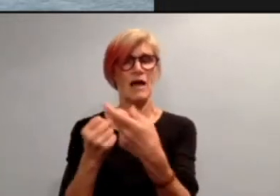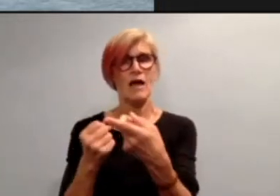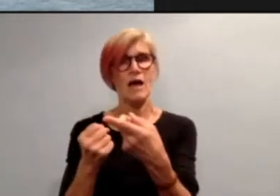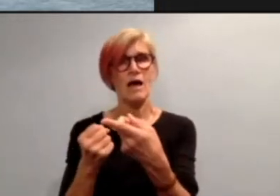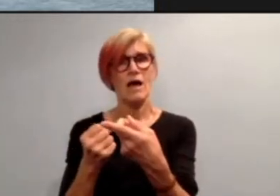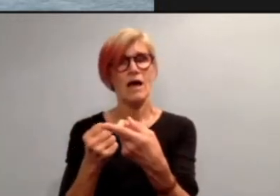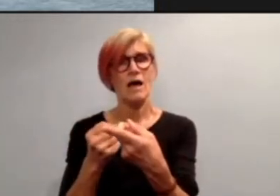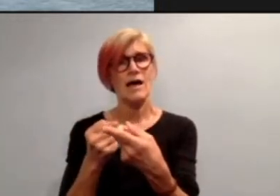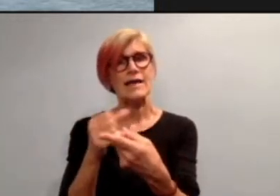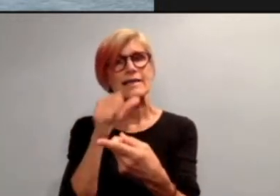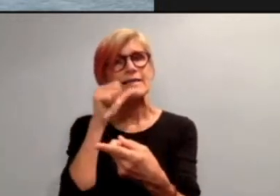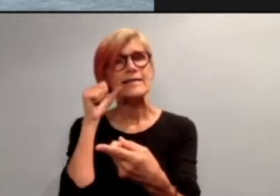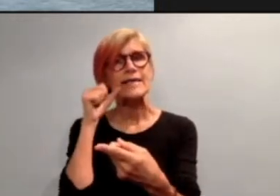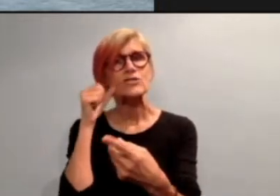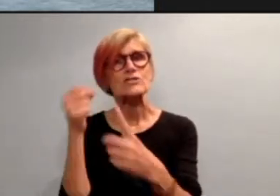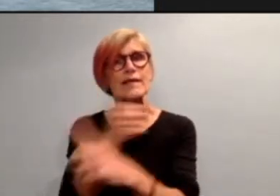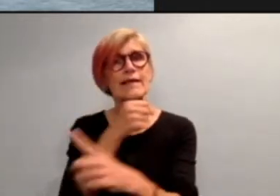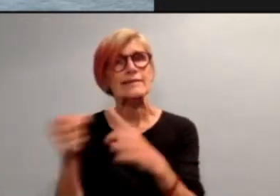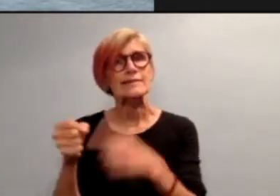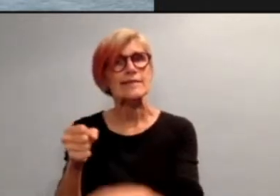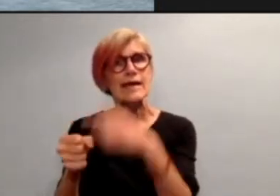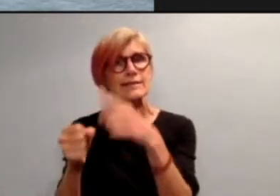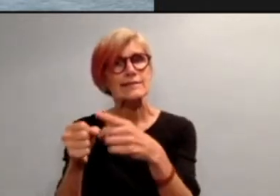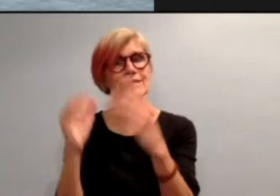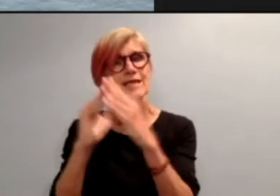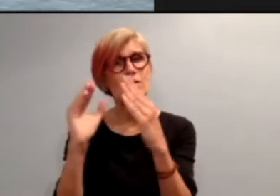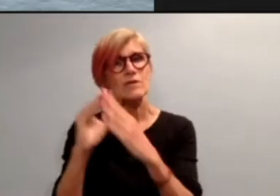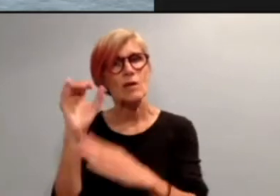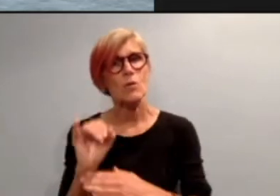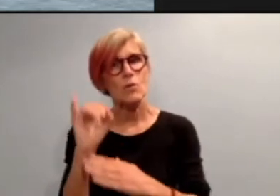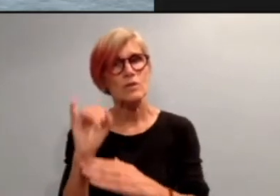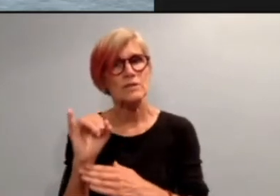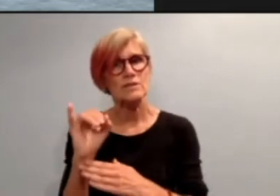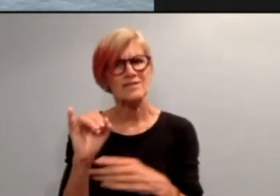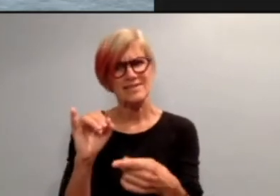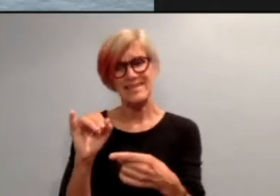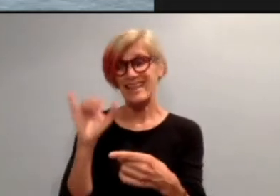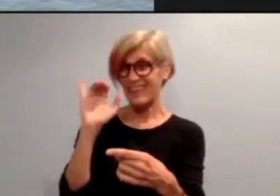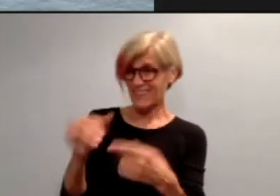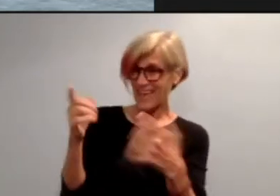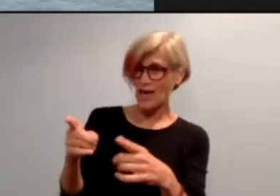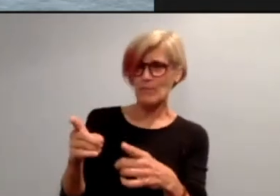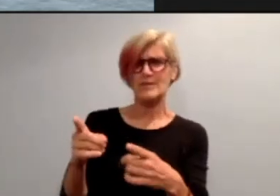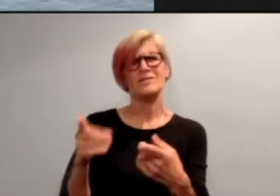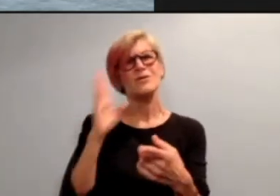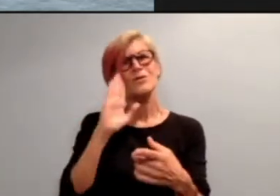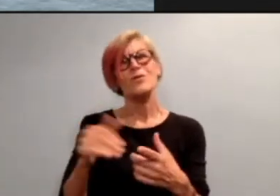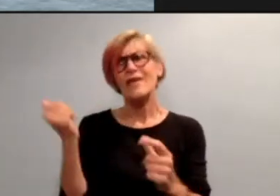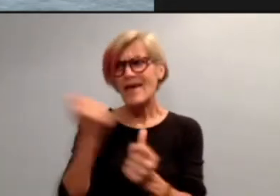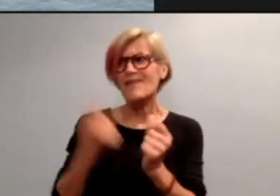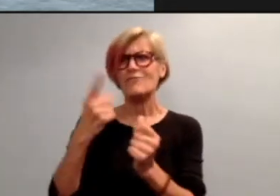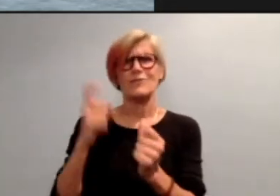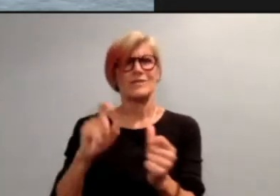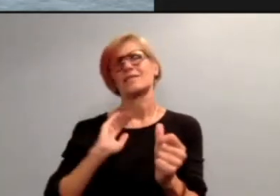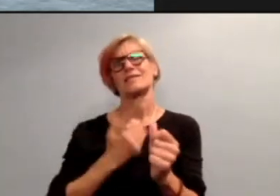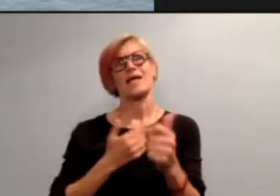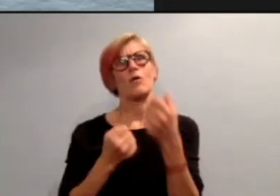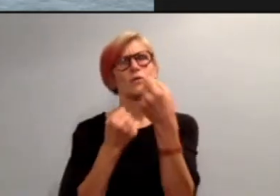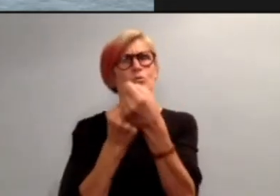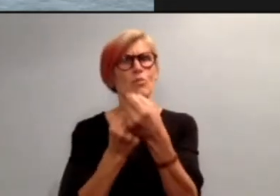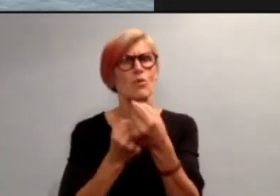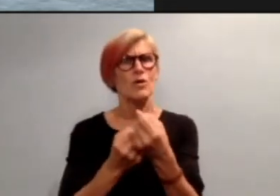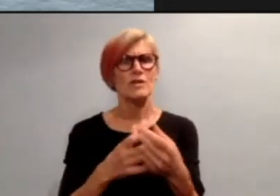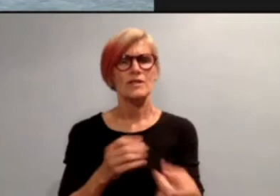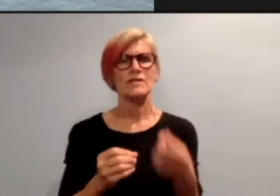sustained support and our presence and our voices as advocates. Throughout the course of our history of our diverse